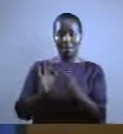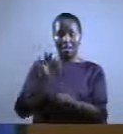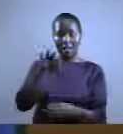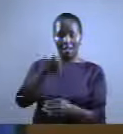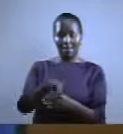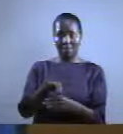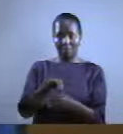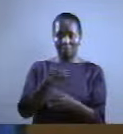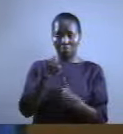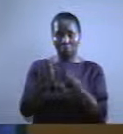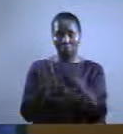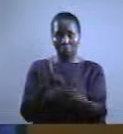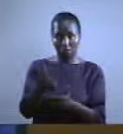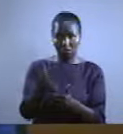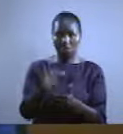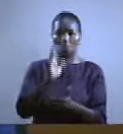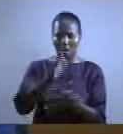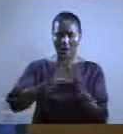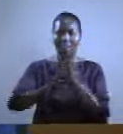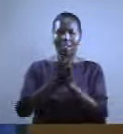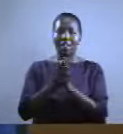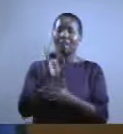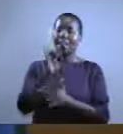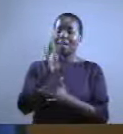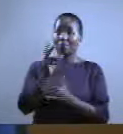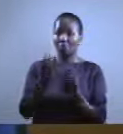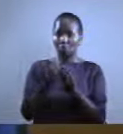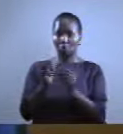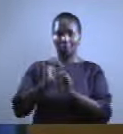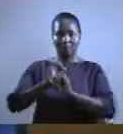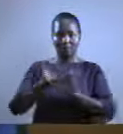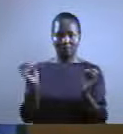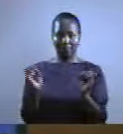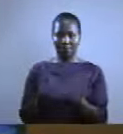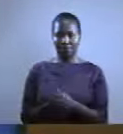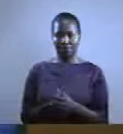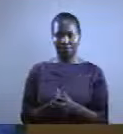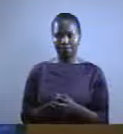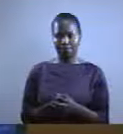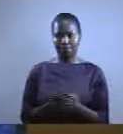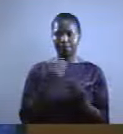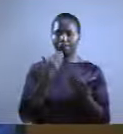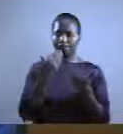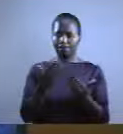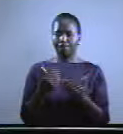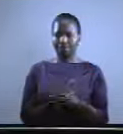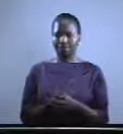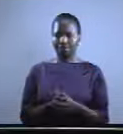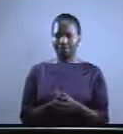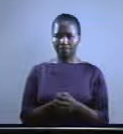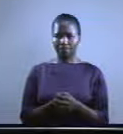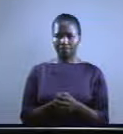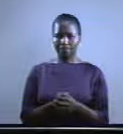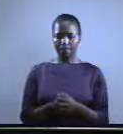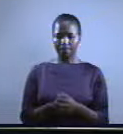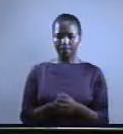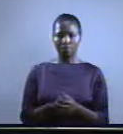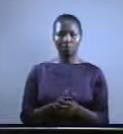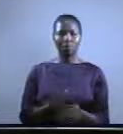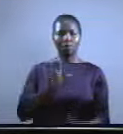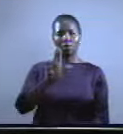electoral process if this situation is allowed to continue. I thank you. The